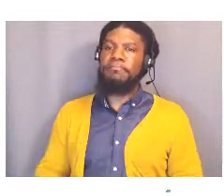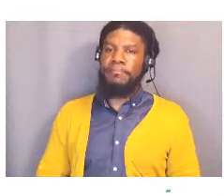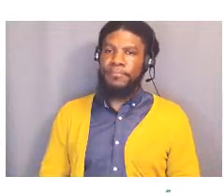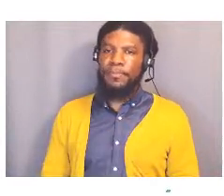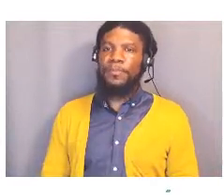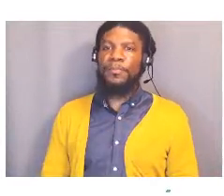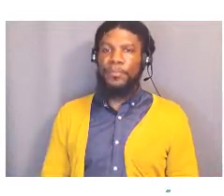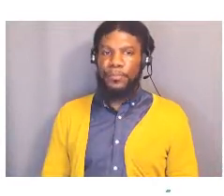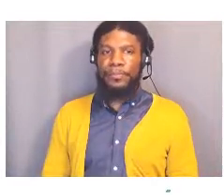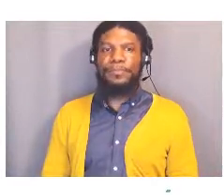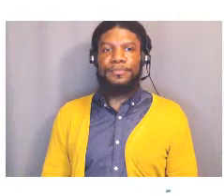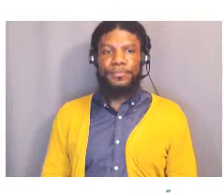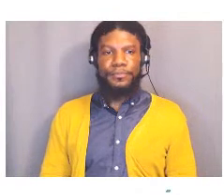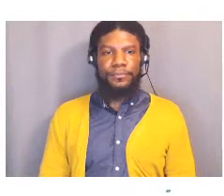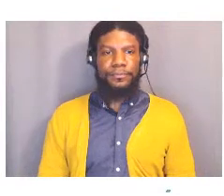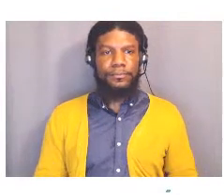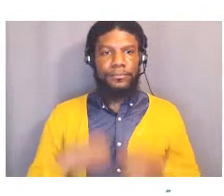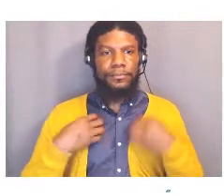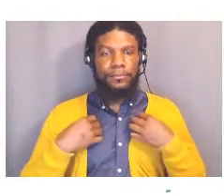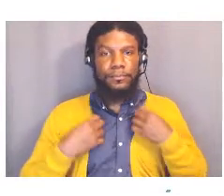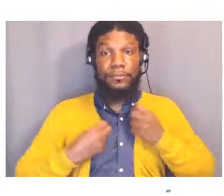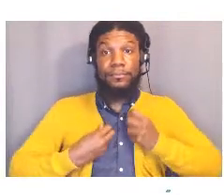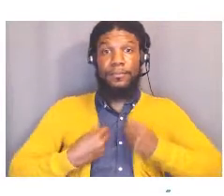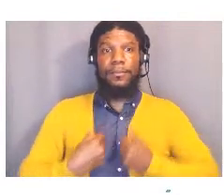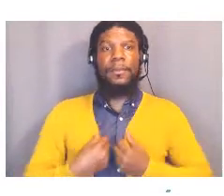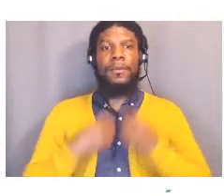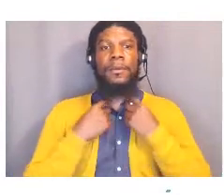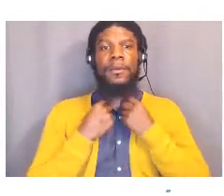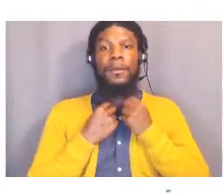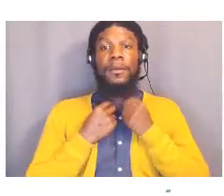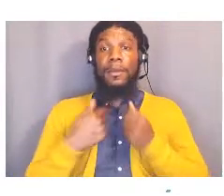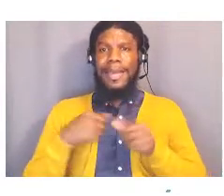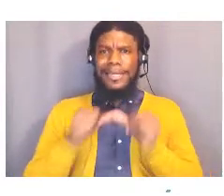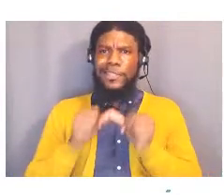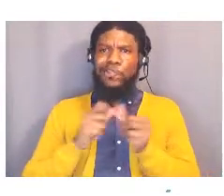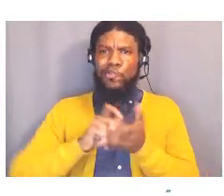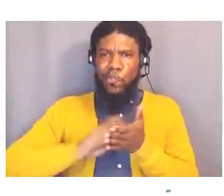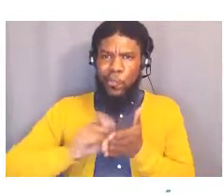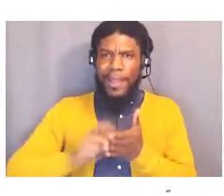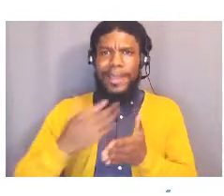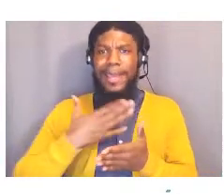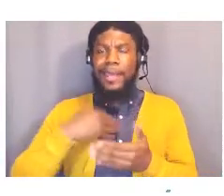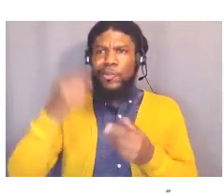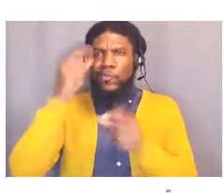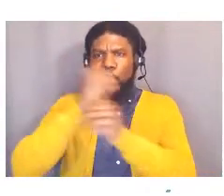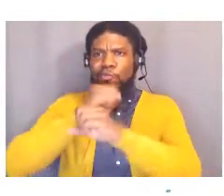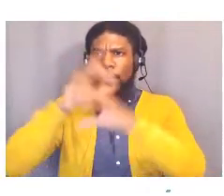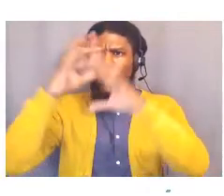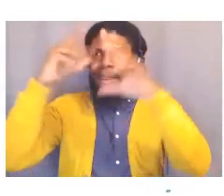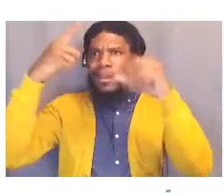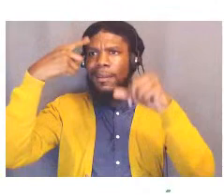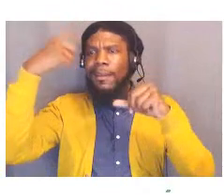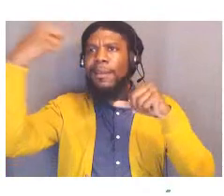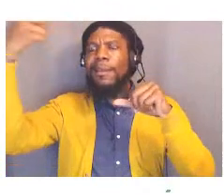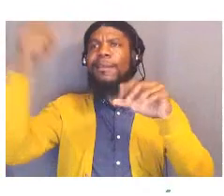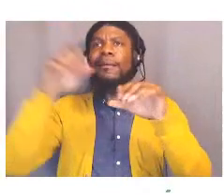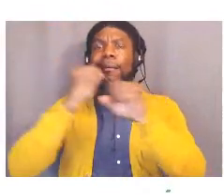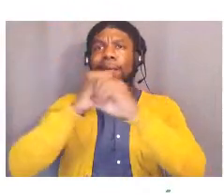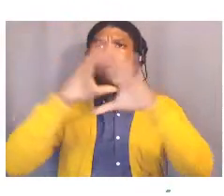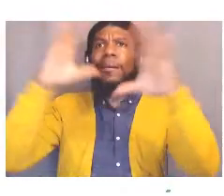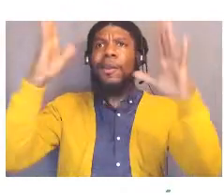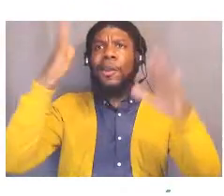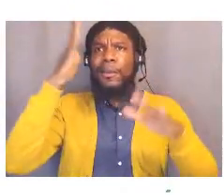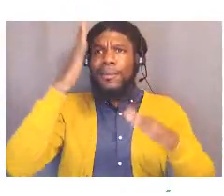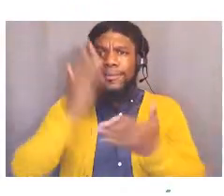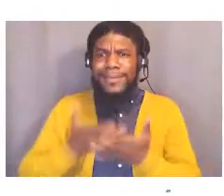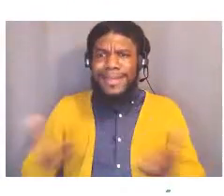I continue to write and I continue to dream that one day things would get better. And not